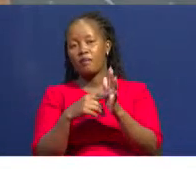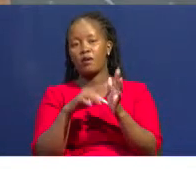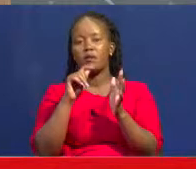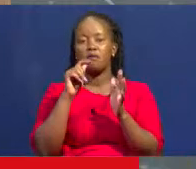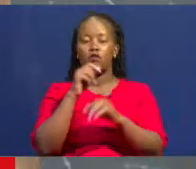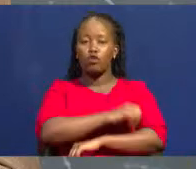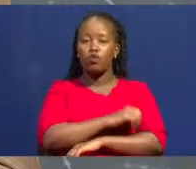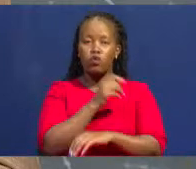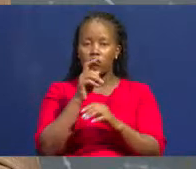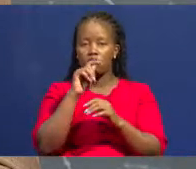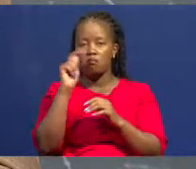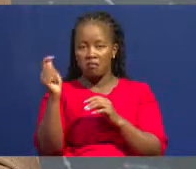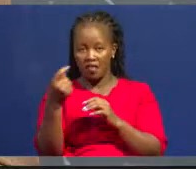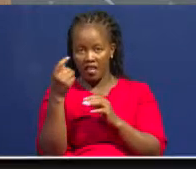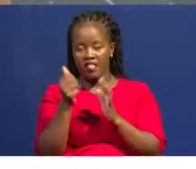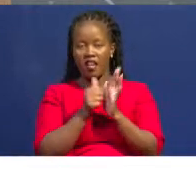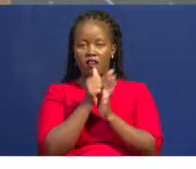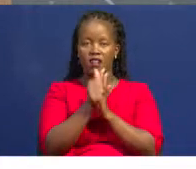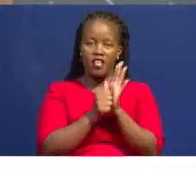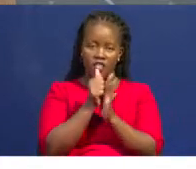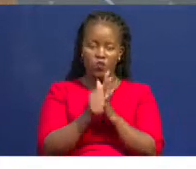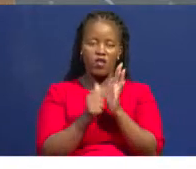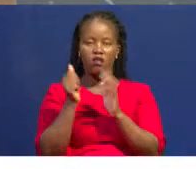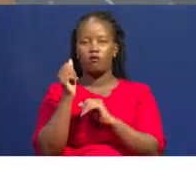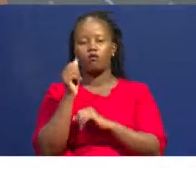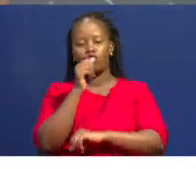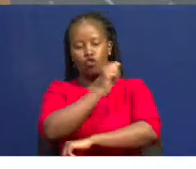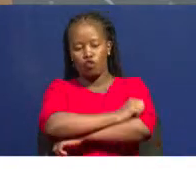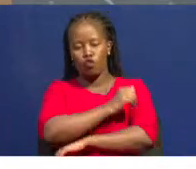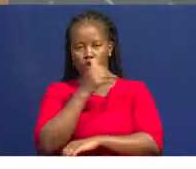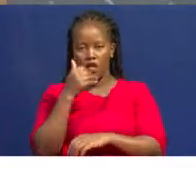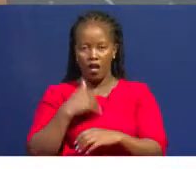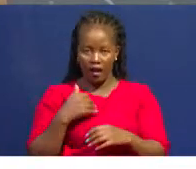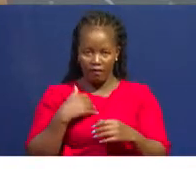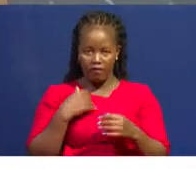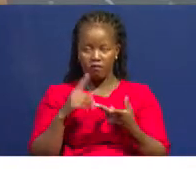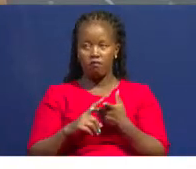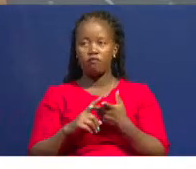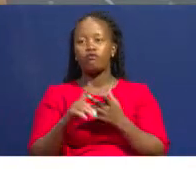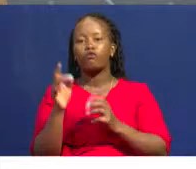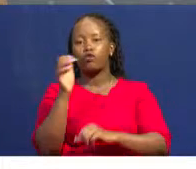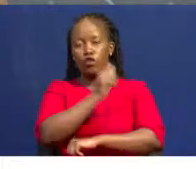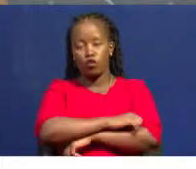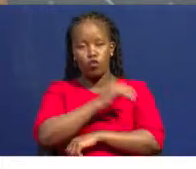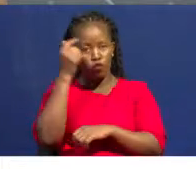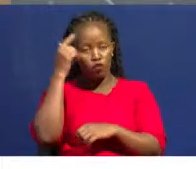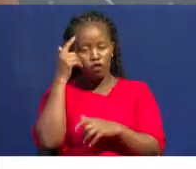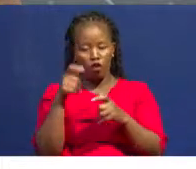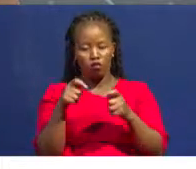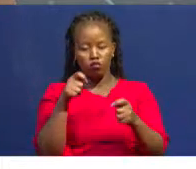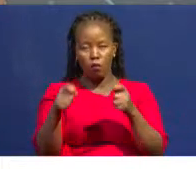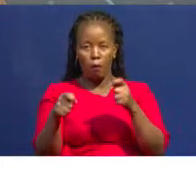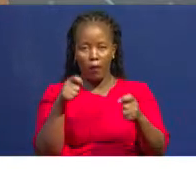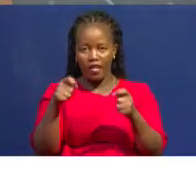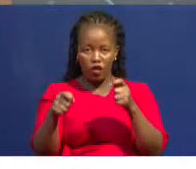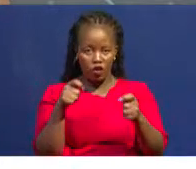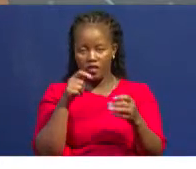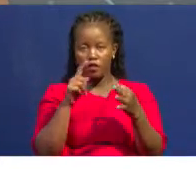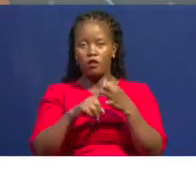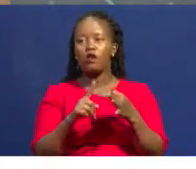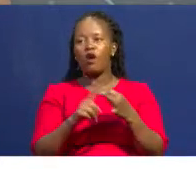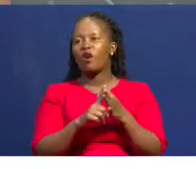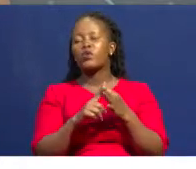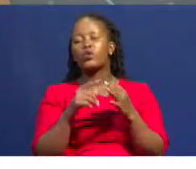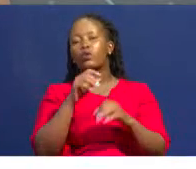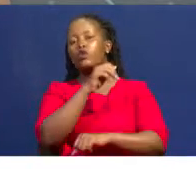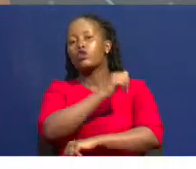school, Kenya Aviation for the pilots, Kenya Marine for the Nini? We